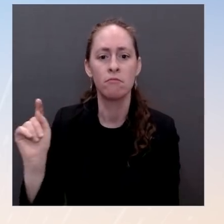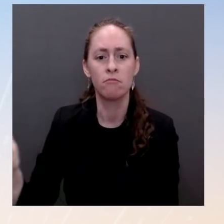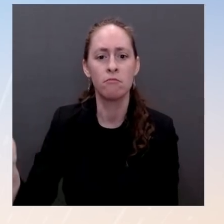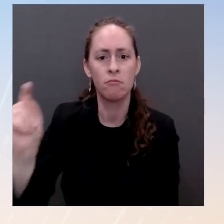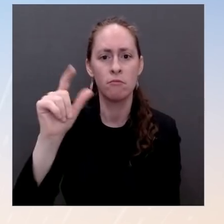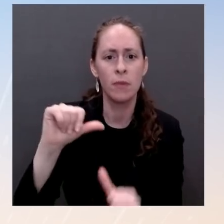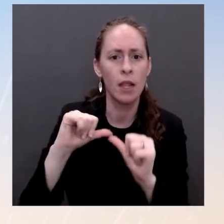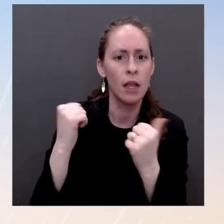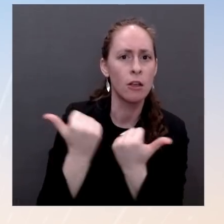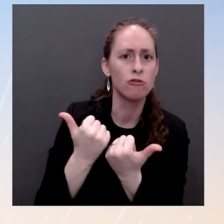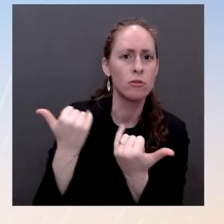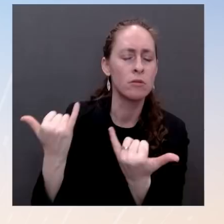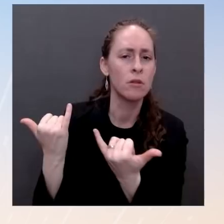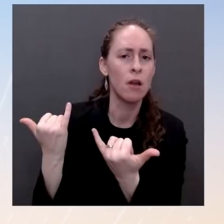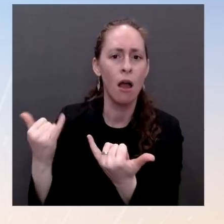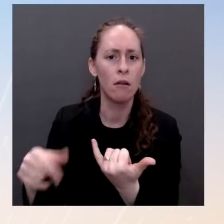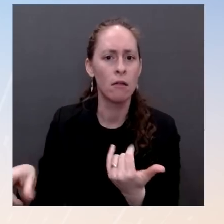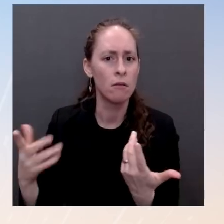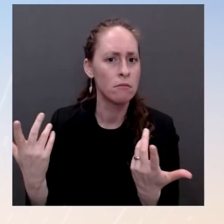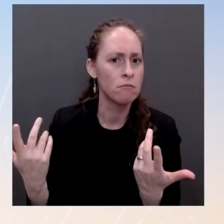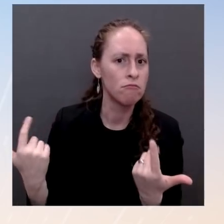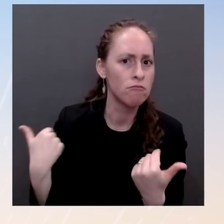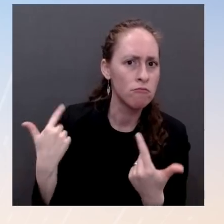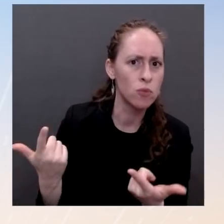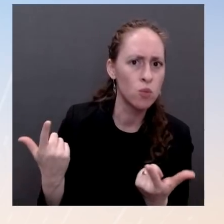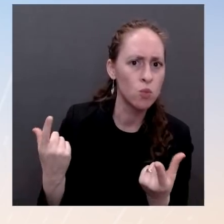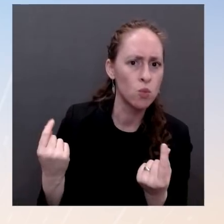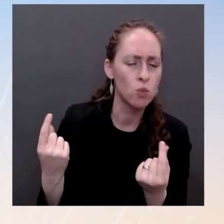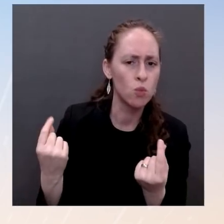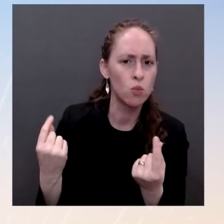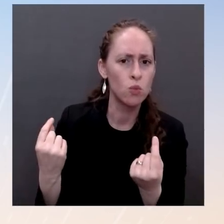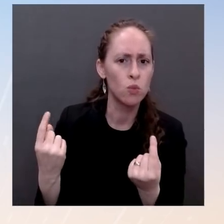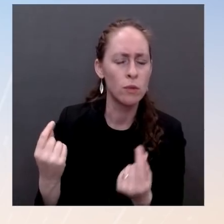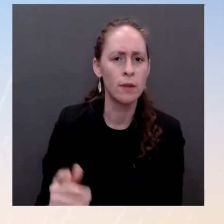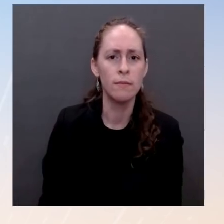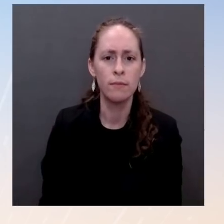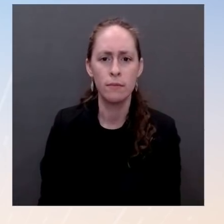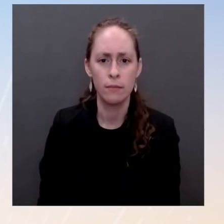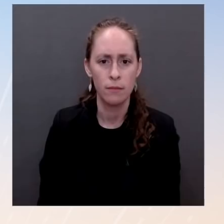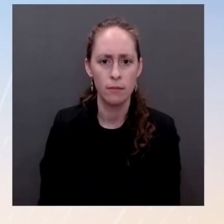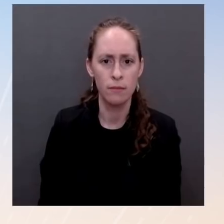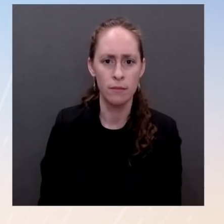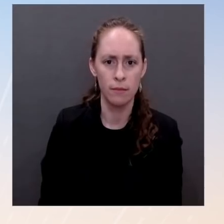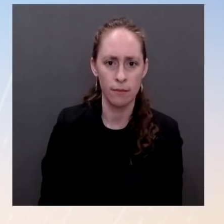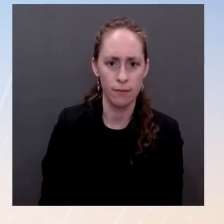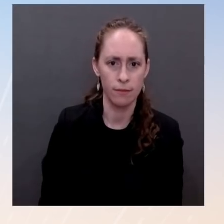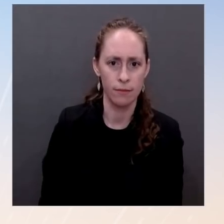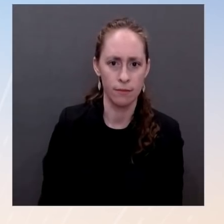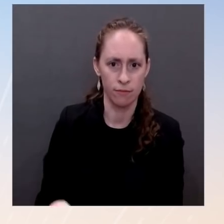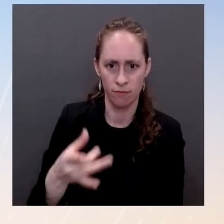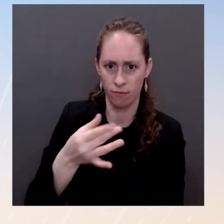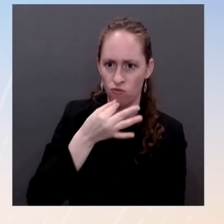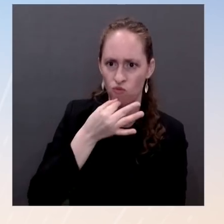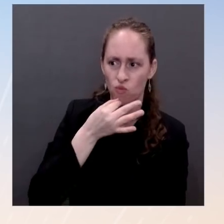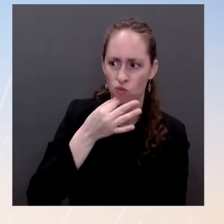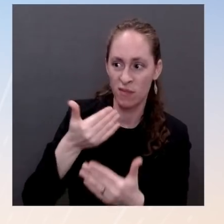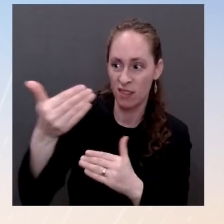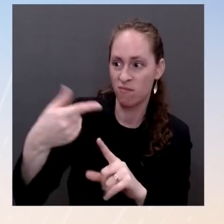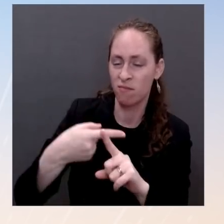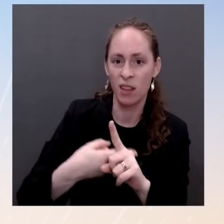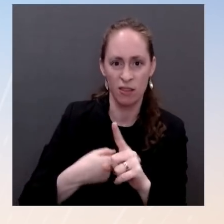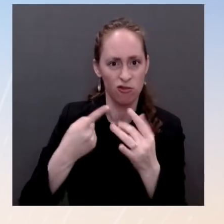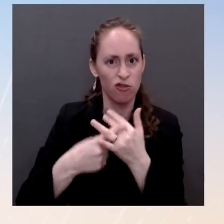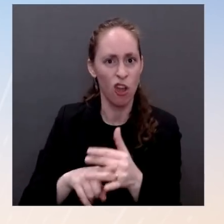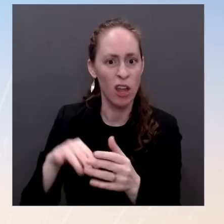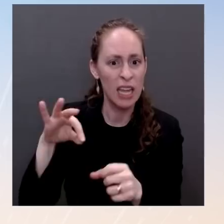month. I believe that's in Texas, but other states are going to start to have them. Yes, I do have a lot on this, not in front of me. So in terms of